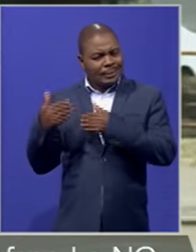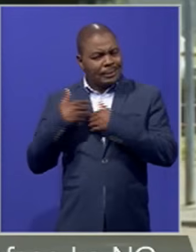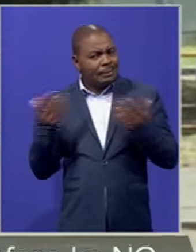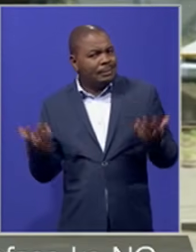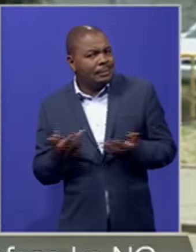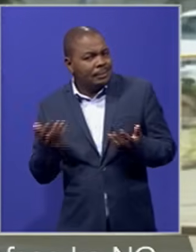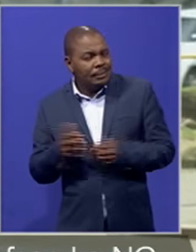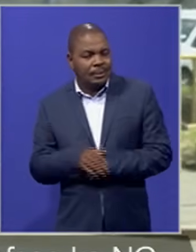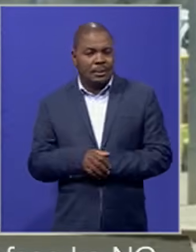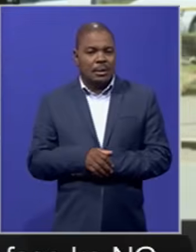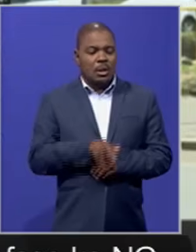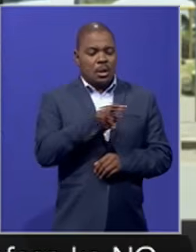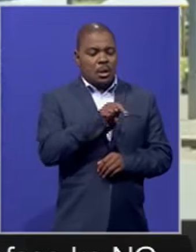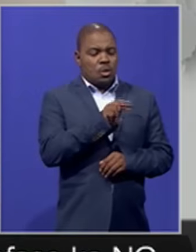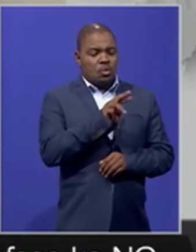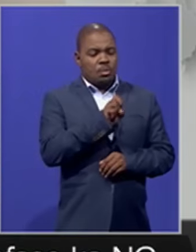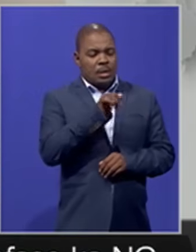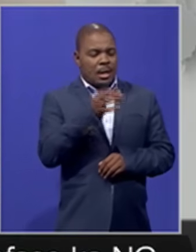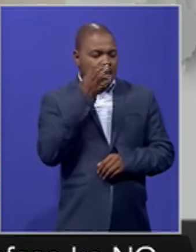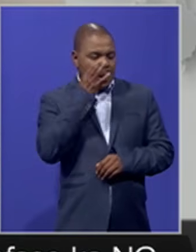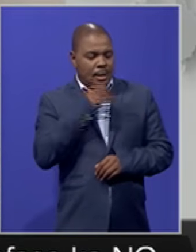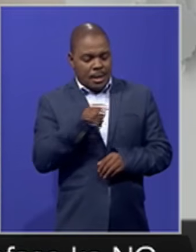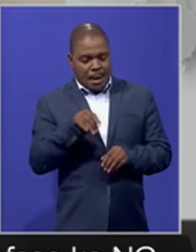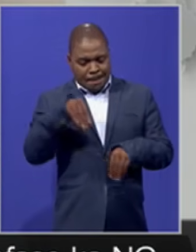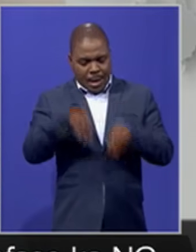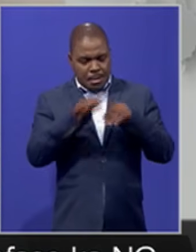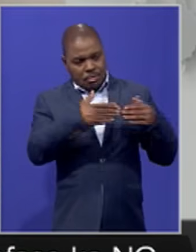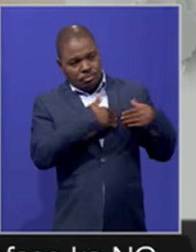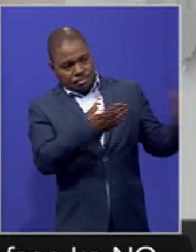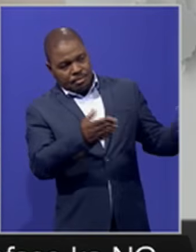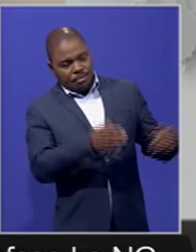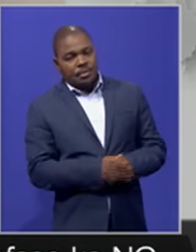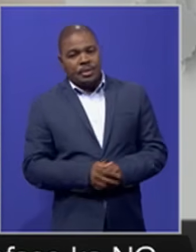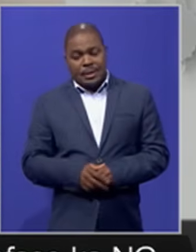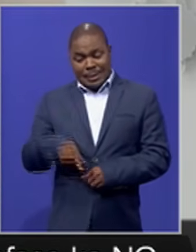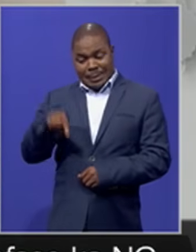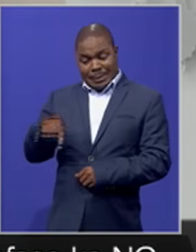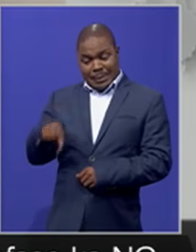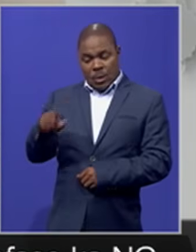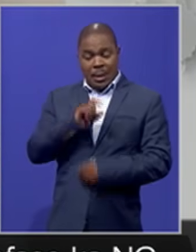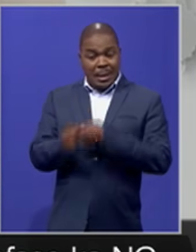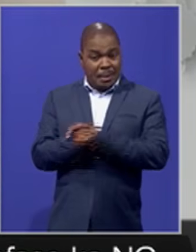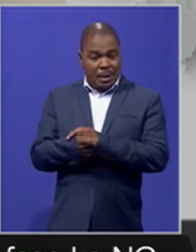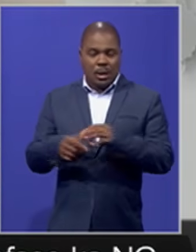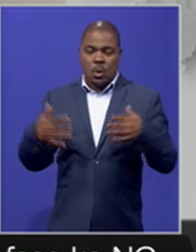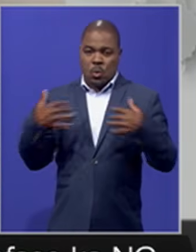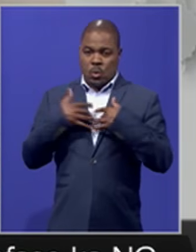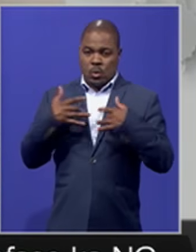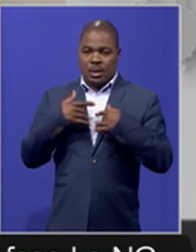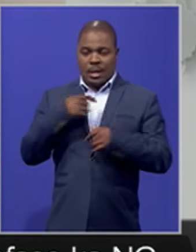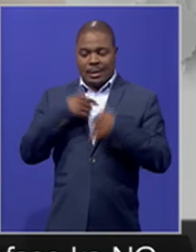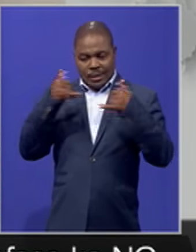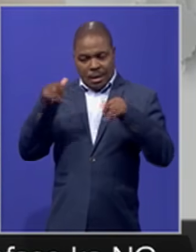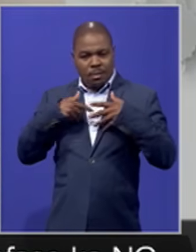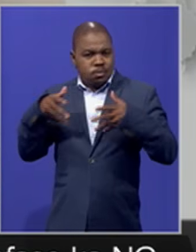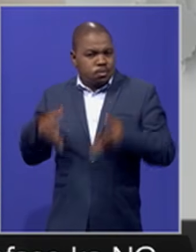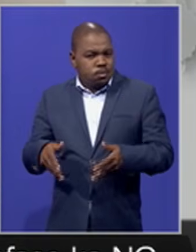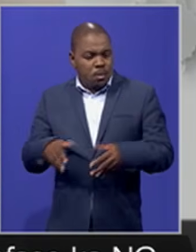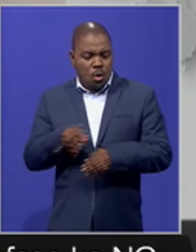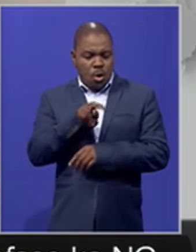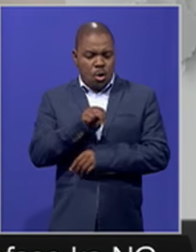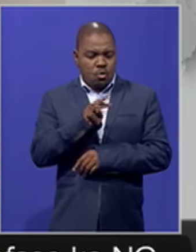sa ikuetse go moepo go se nne bofitlha. It's really concerning of what happened here at Ditaba, and we are still here as a